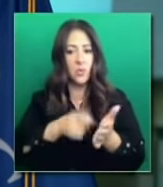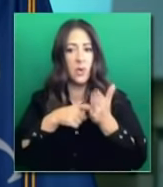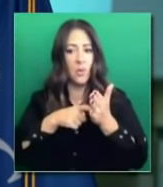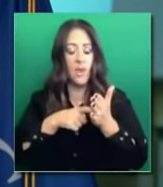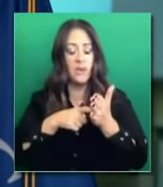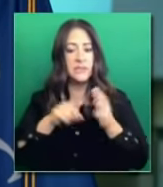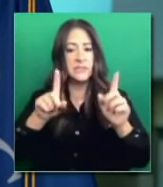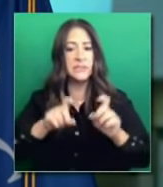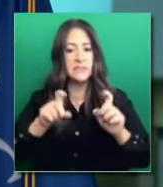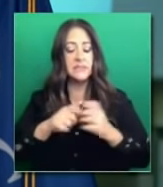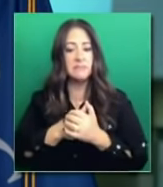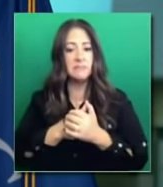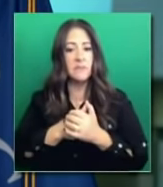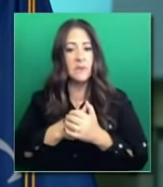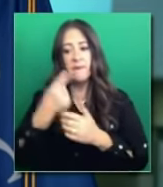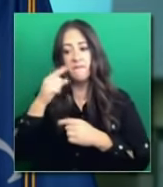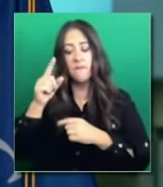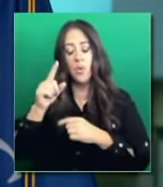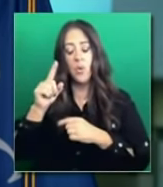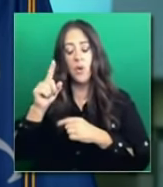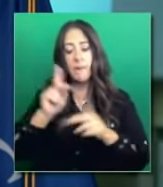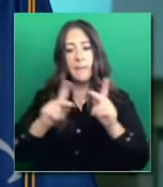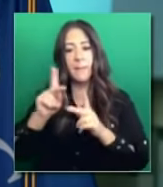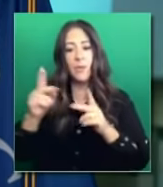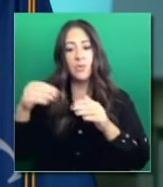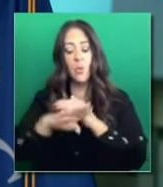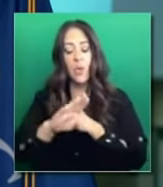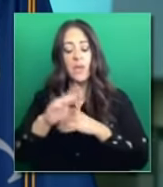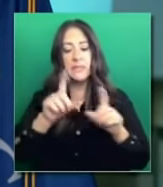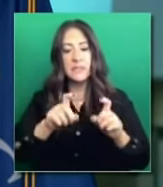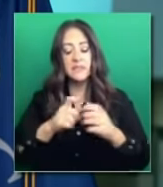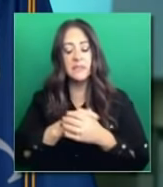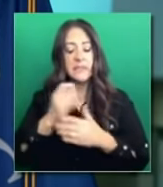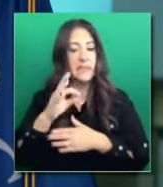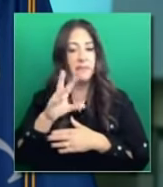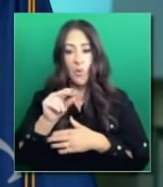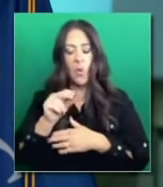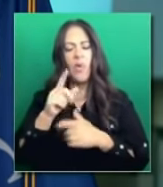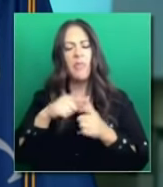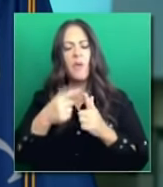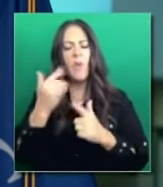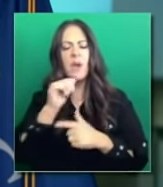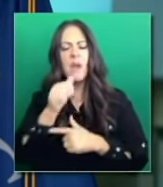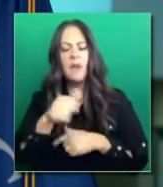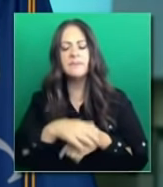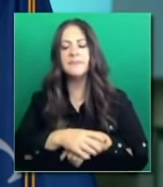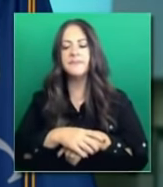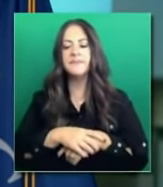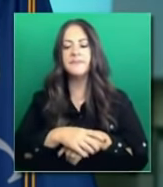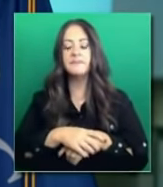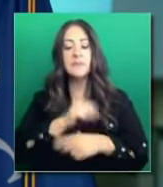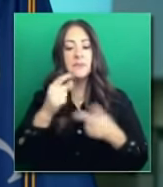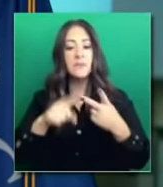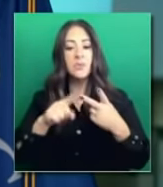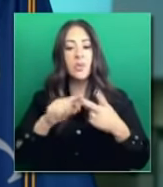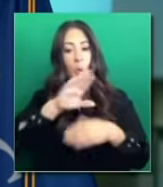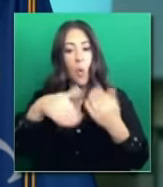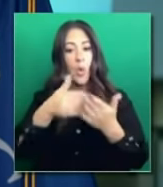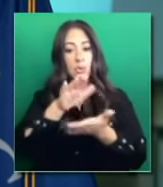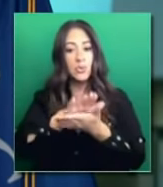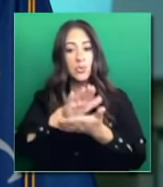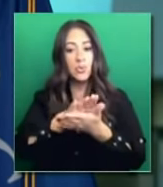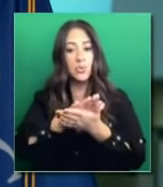to in-person learning? And if not, why not? Also, do all school reopening plans have to be collectively